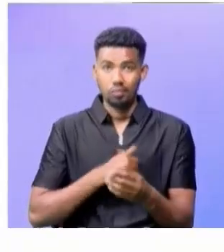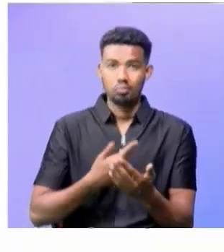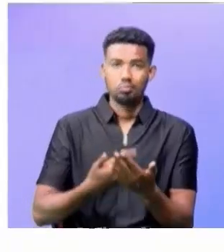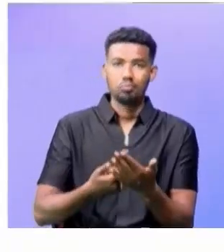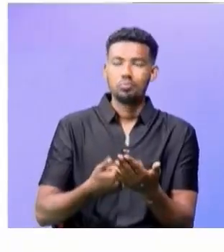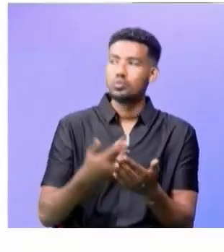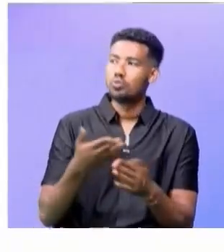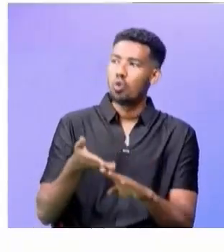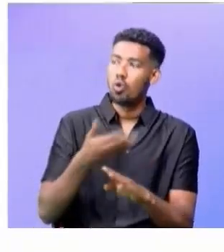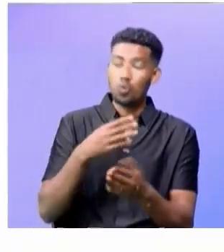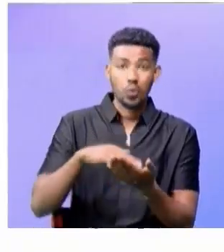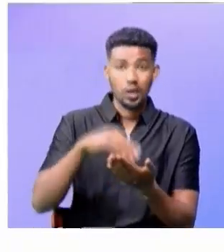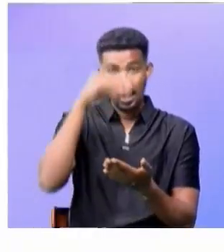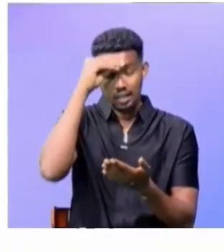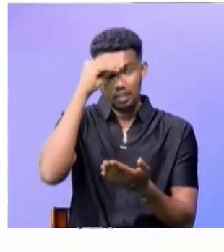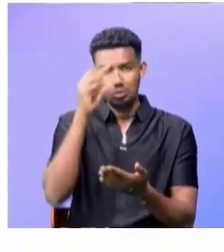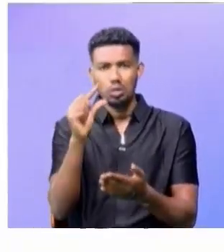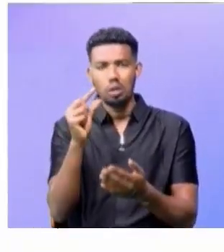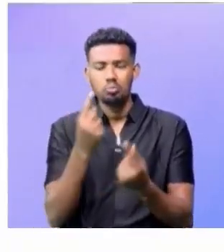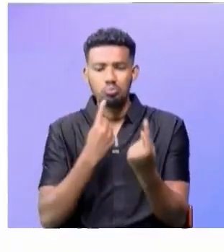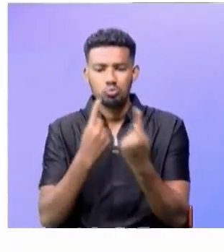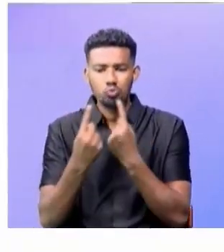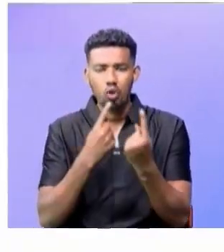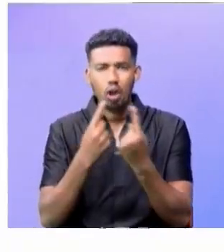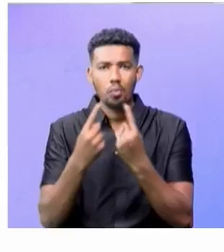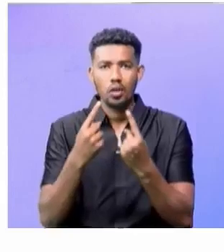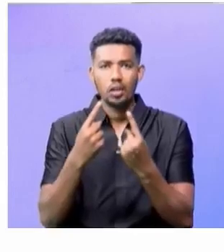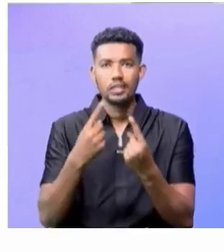using for like and dislike.